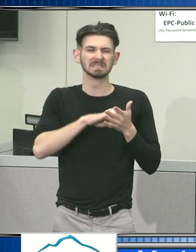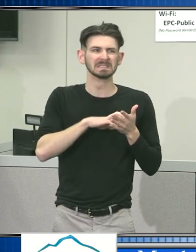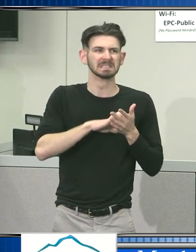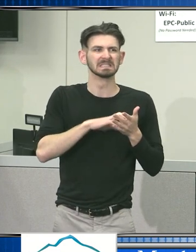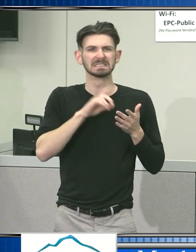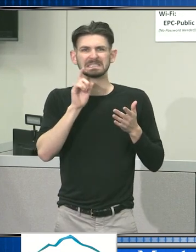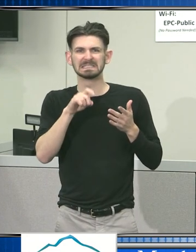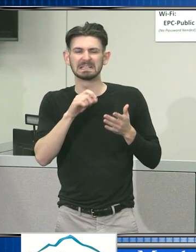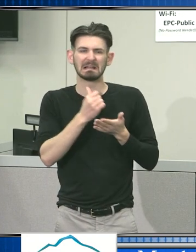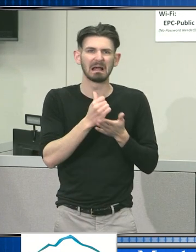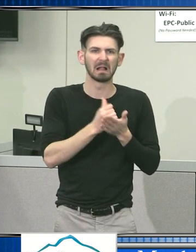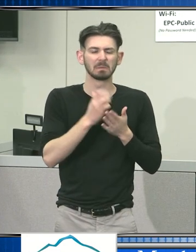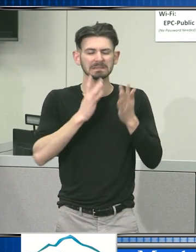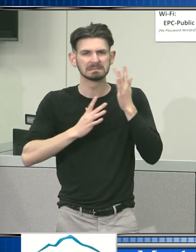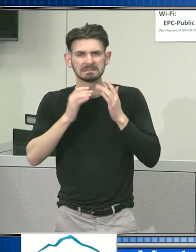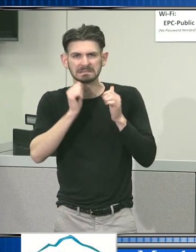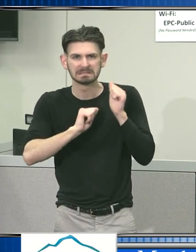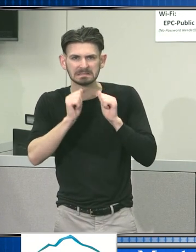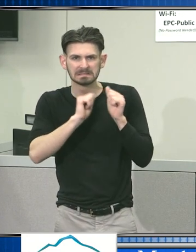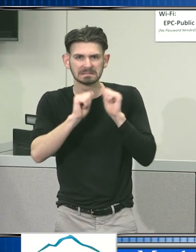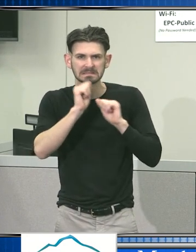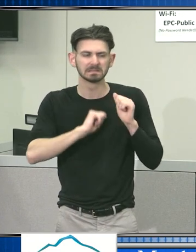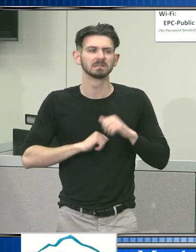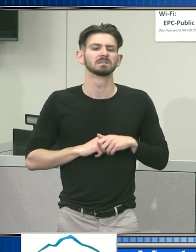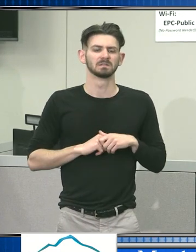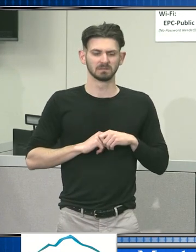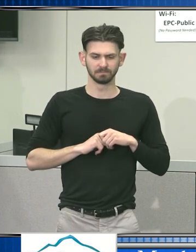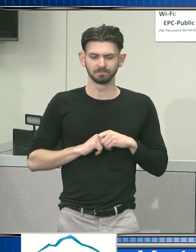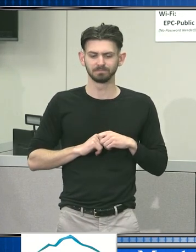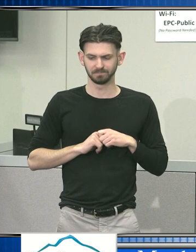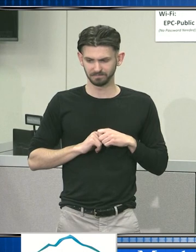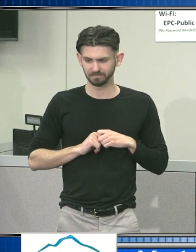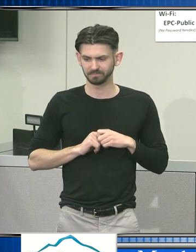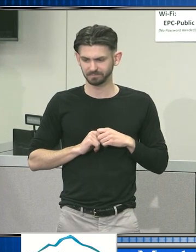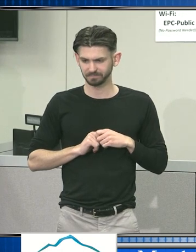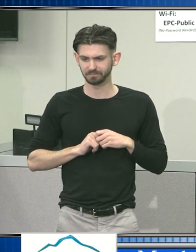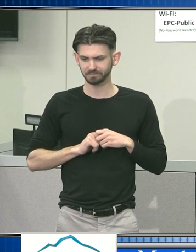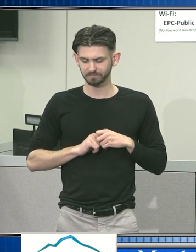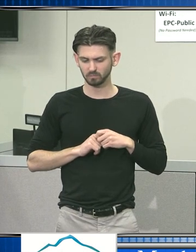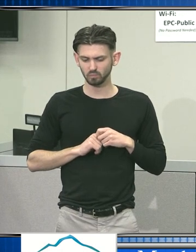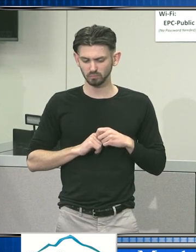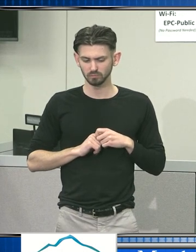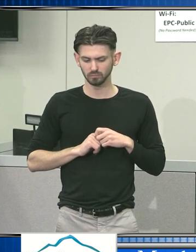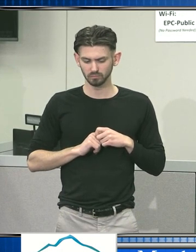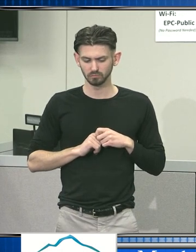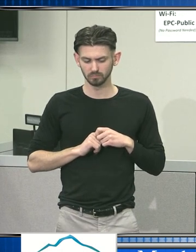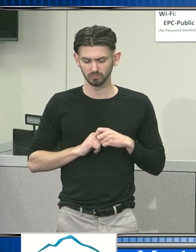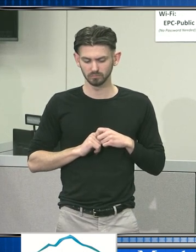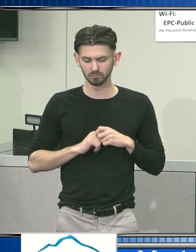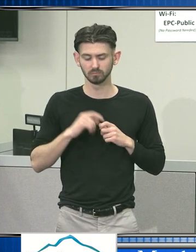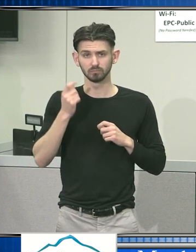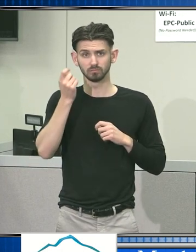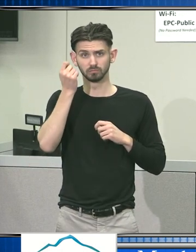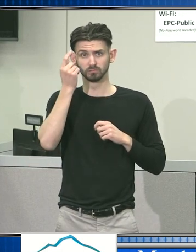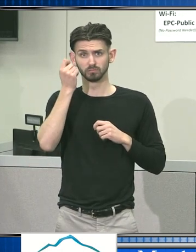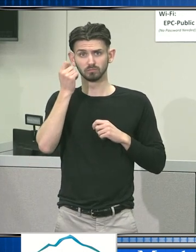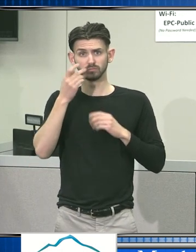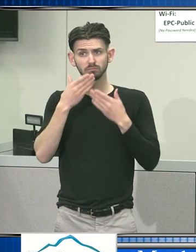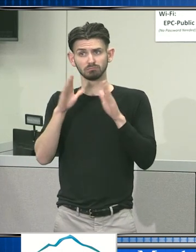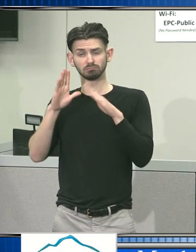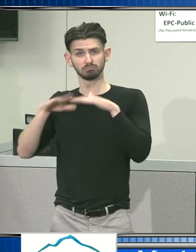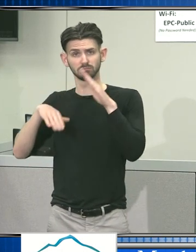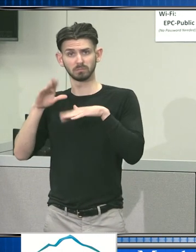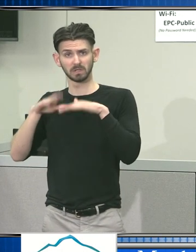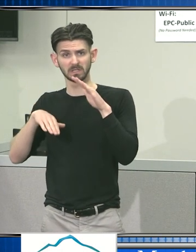end, we have closed most of our public facing portions of our public buildings. In particular, in our